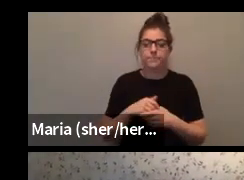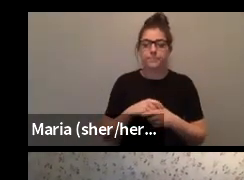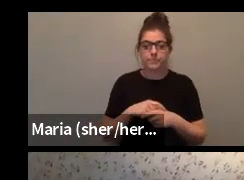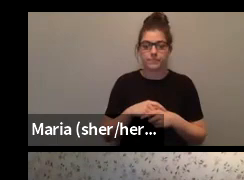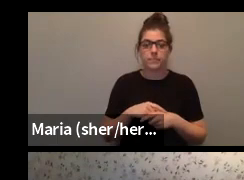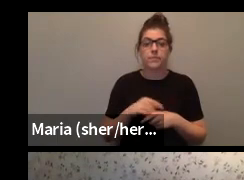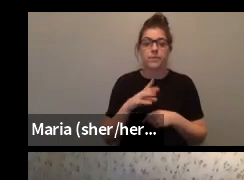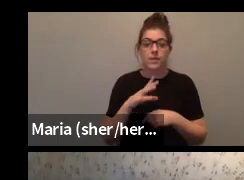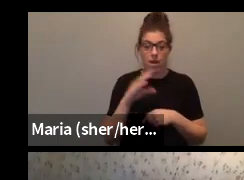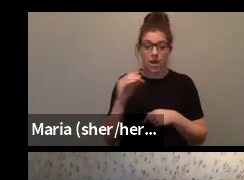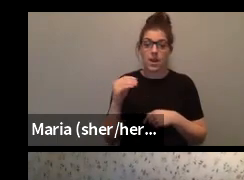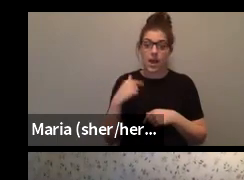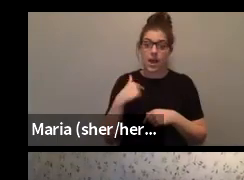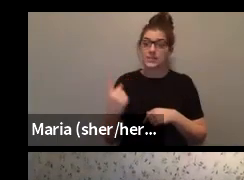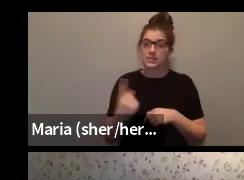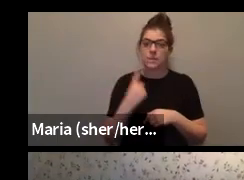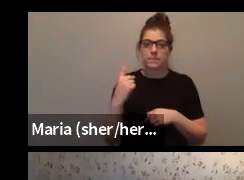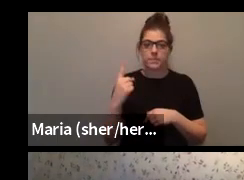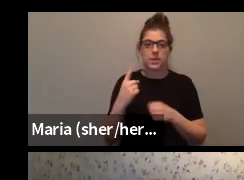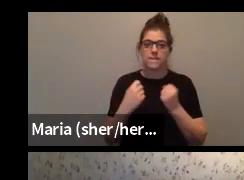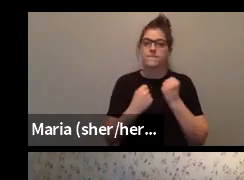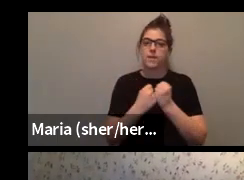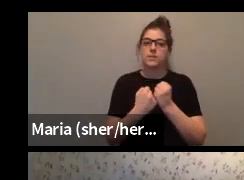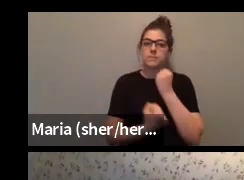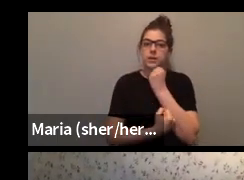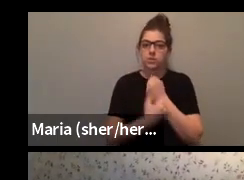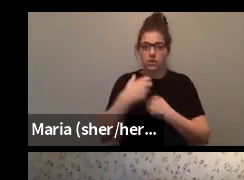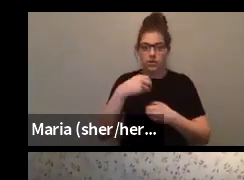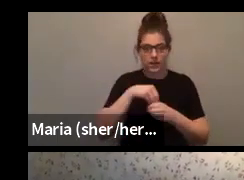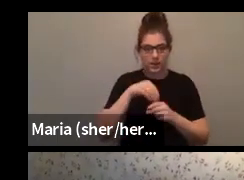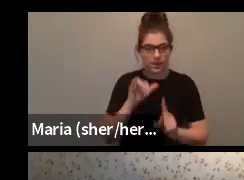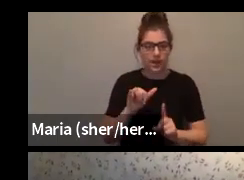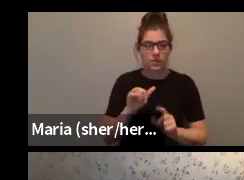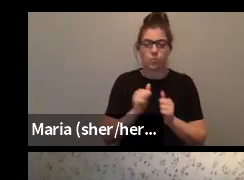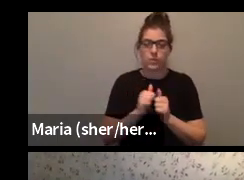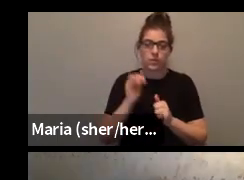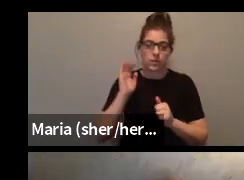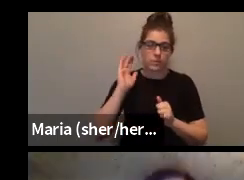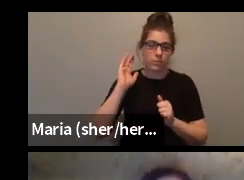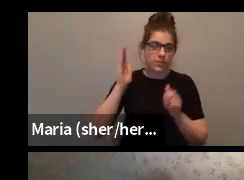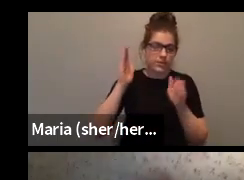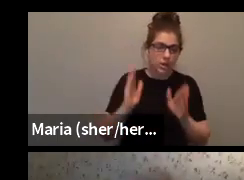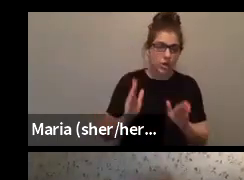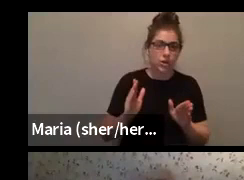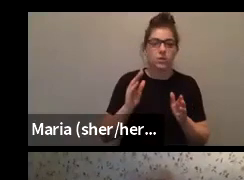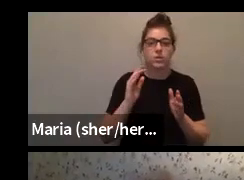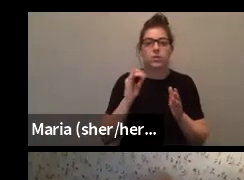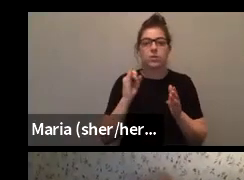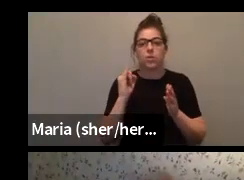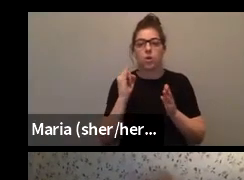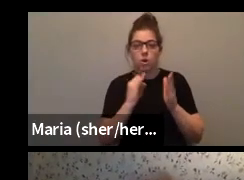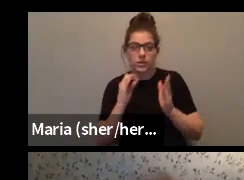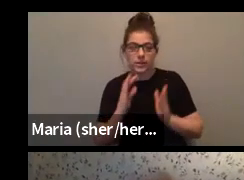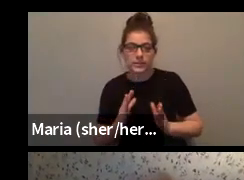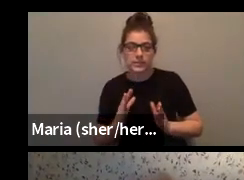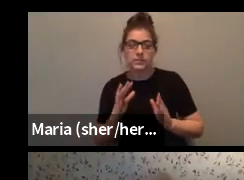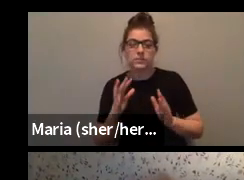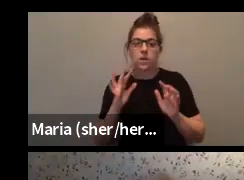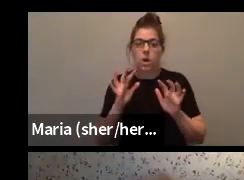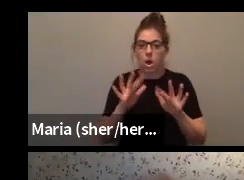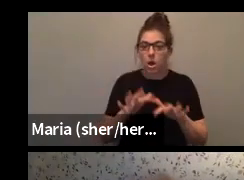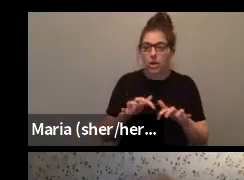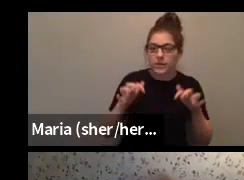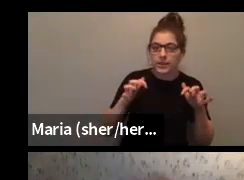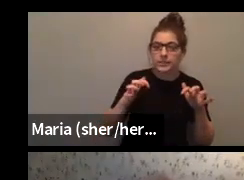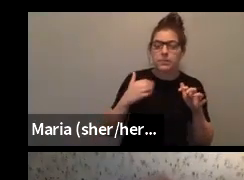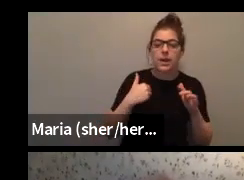And it has something fundamental to do, not necessarily with the presenter versus the artist versus the audience, but it has something